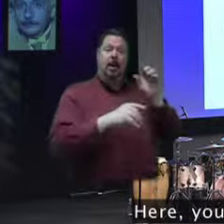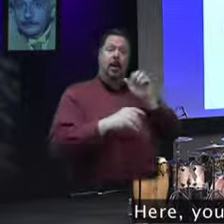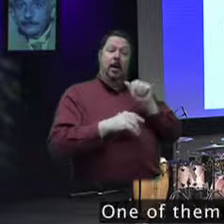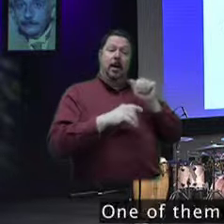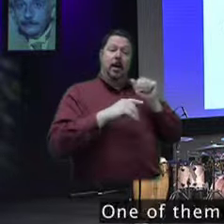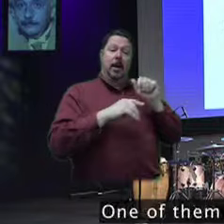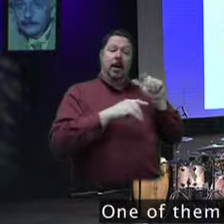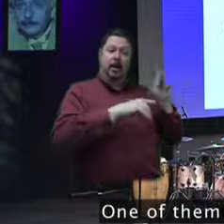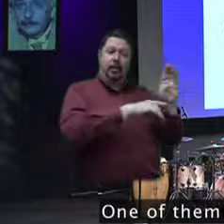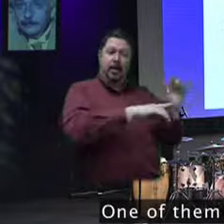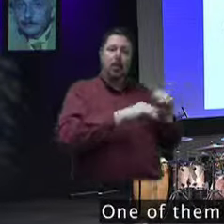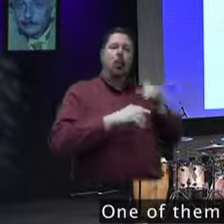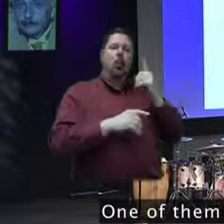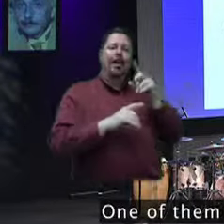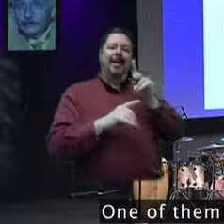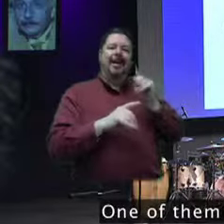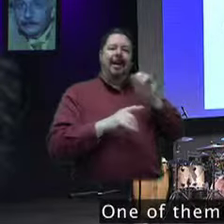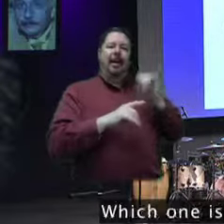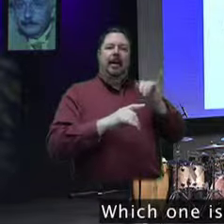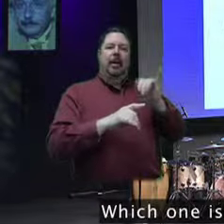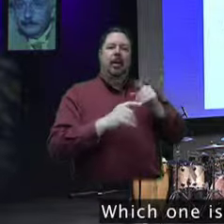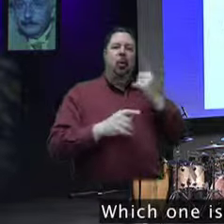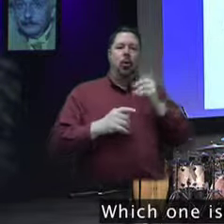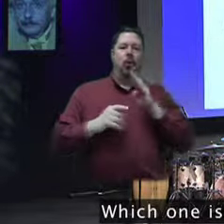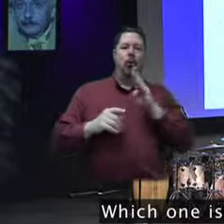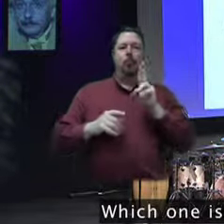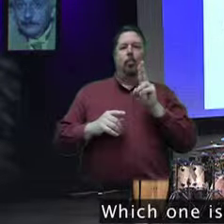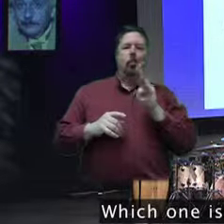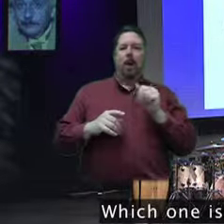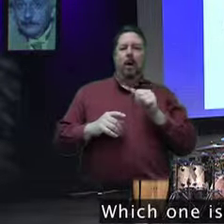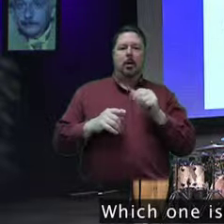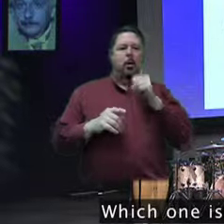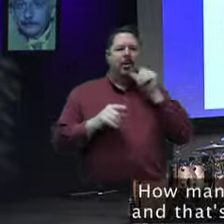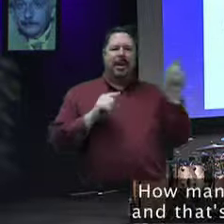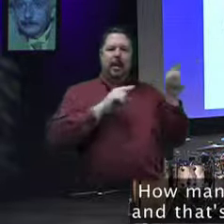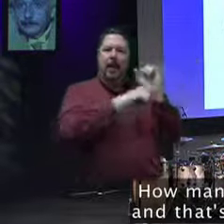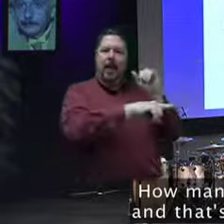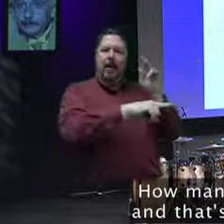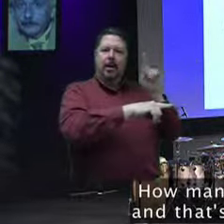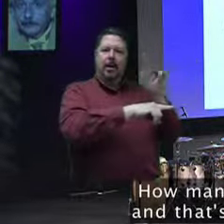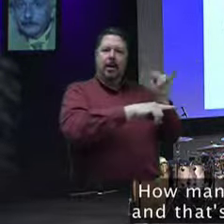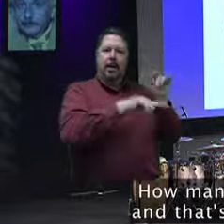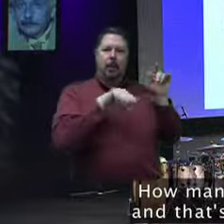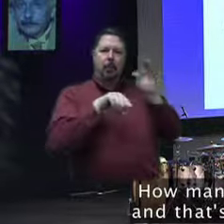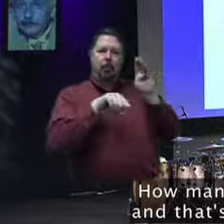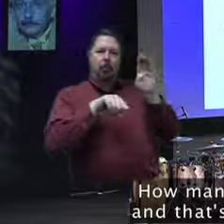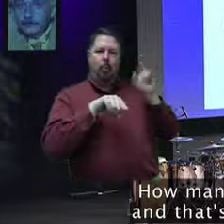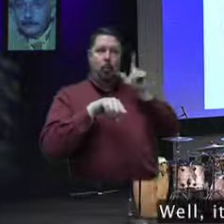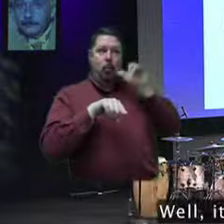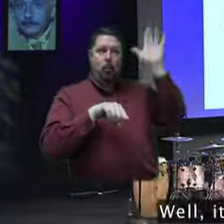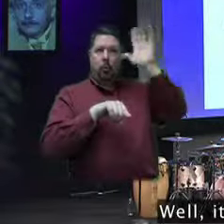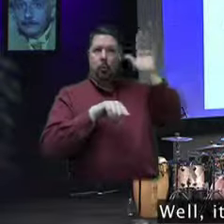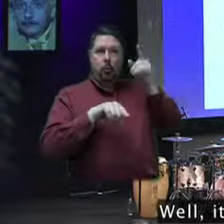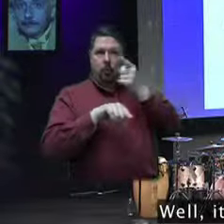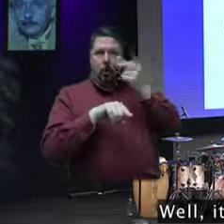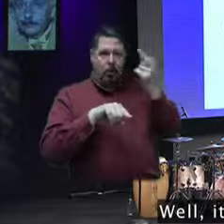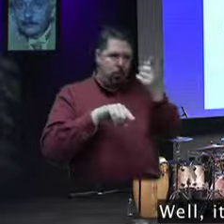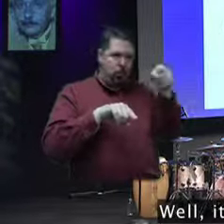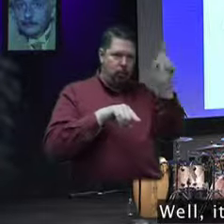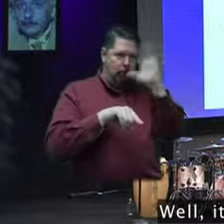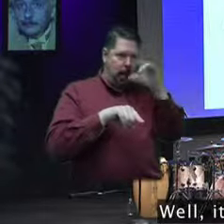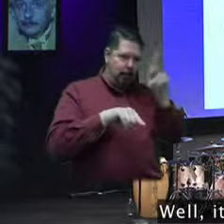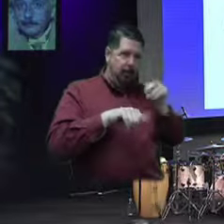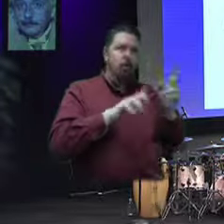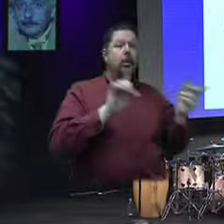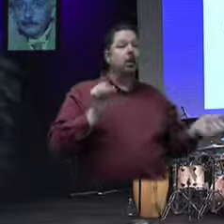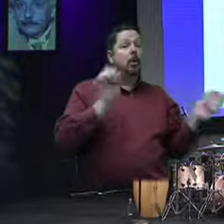One of them is Kiki, one of them is Booba. Which one is Kiki and which one is Booba? How many of you think that's Kiki and that's Booba? Raise your hands. Well,